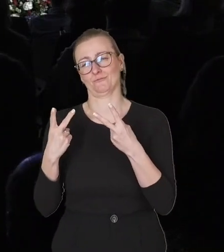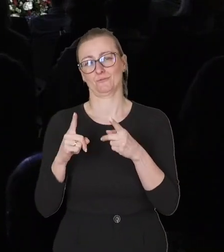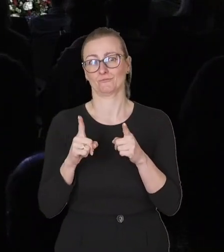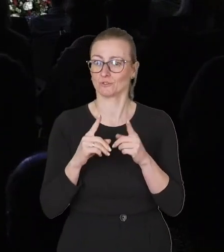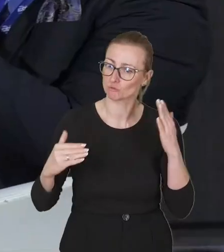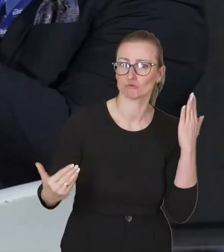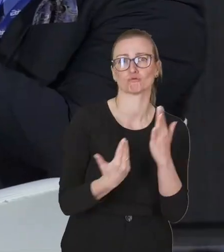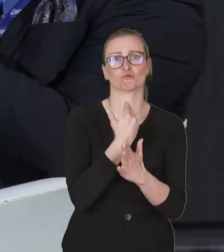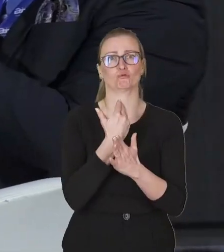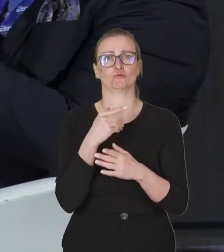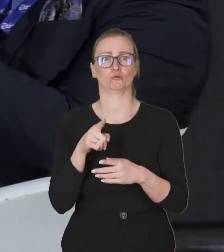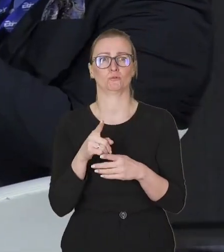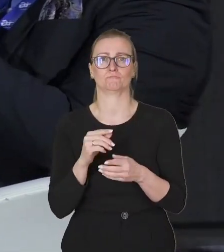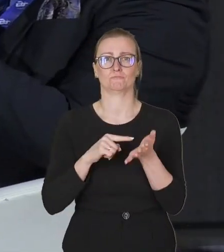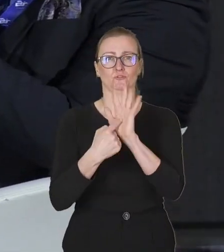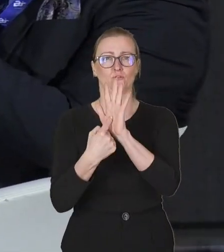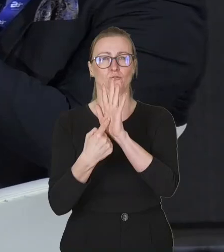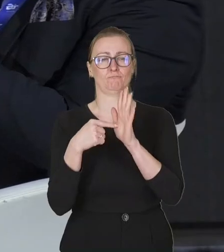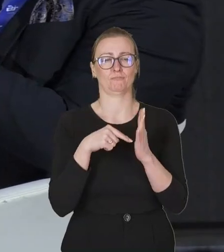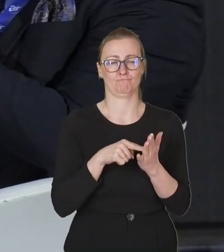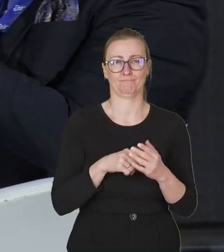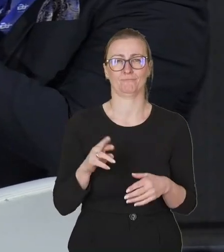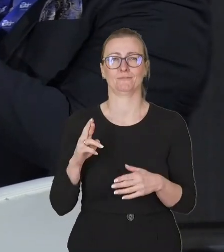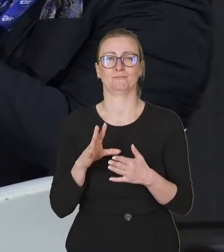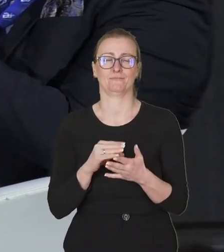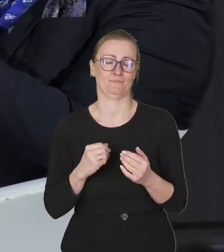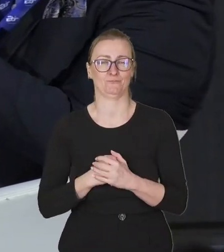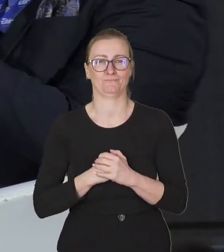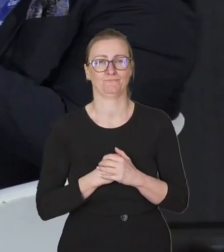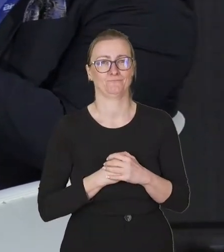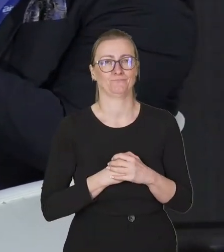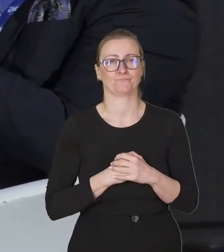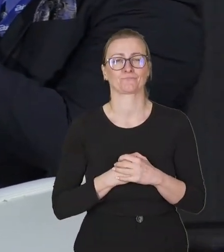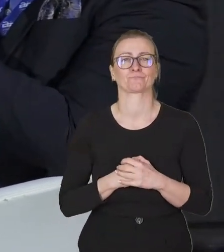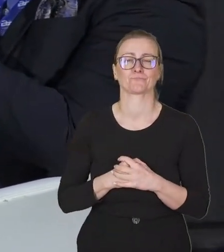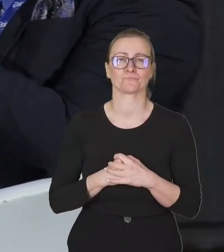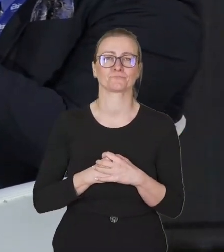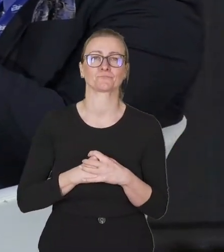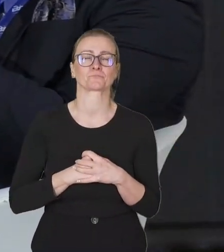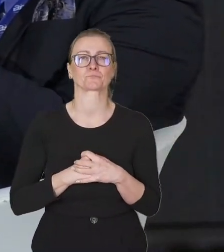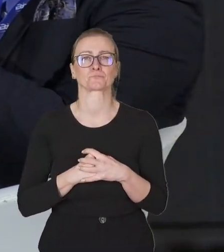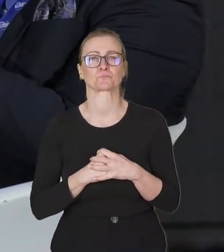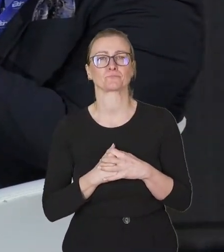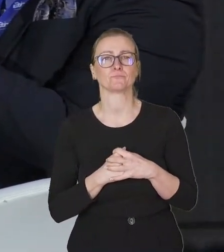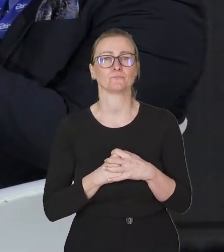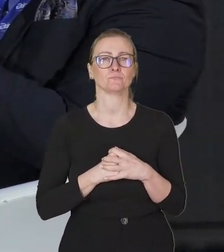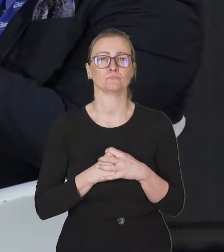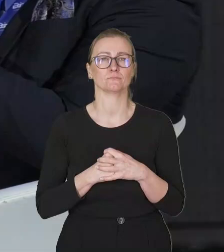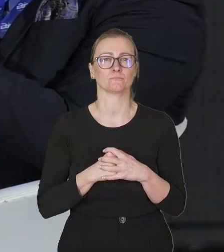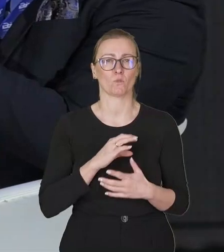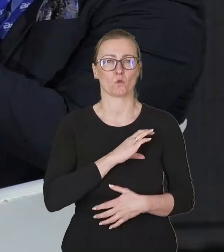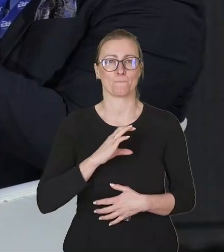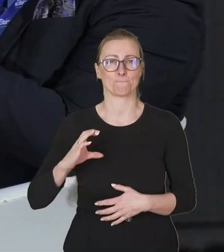model, is to nominate from the level of Commission. For example, Airbus, I will nominate you as a